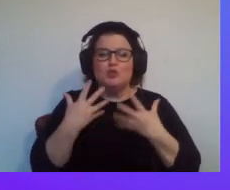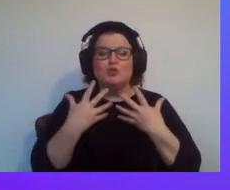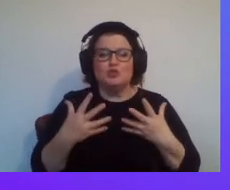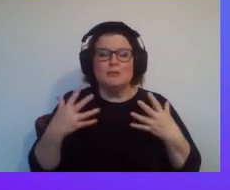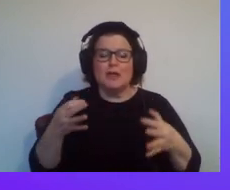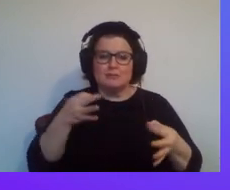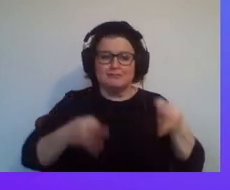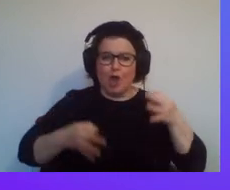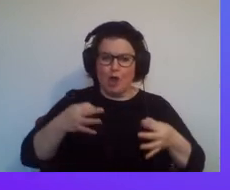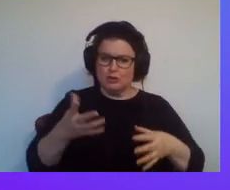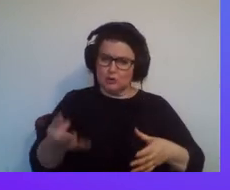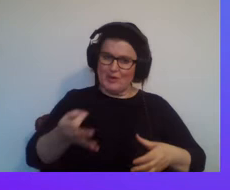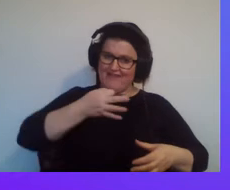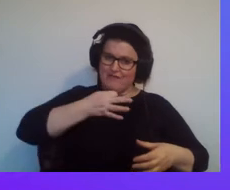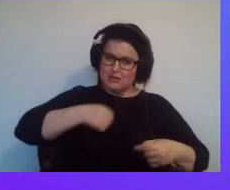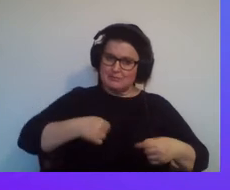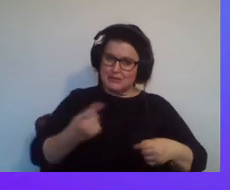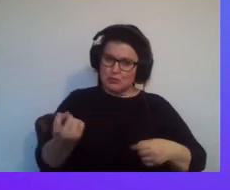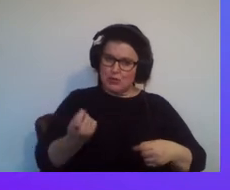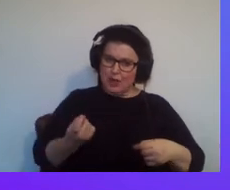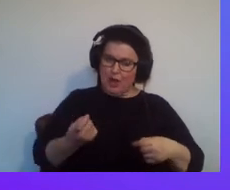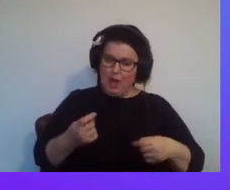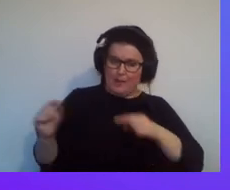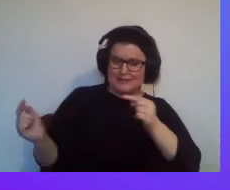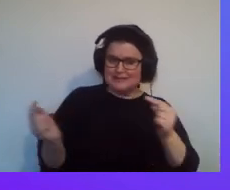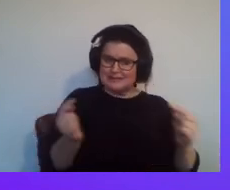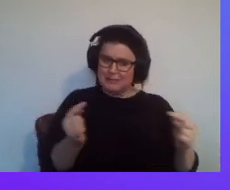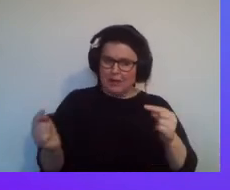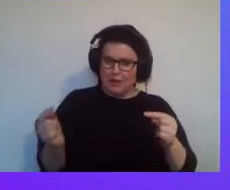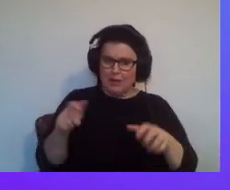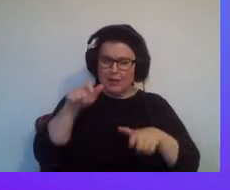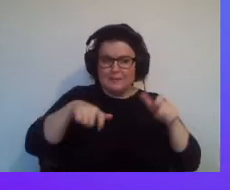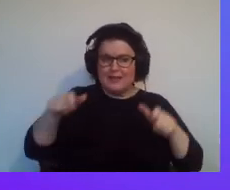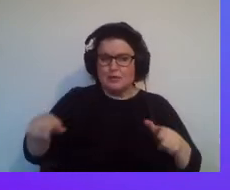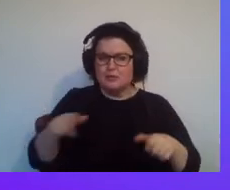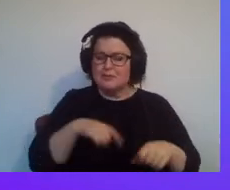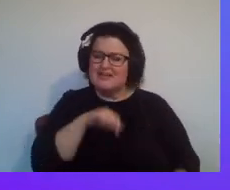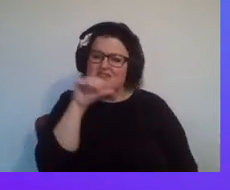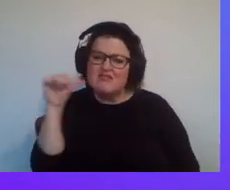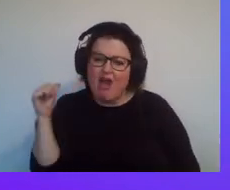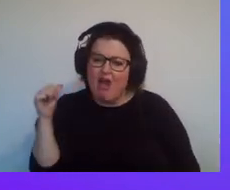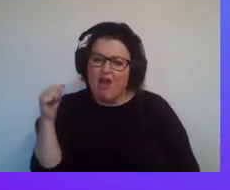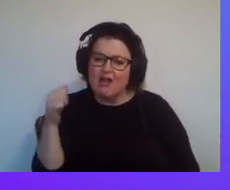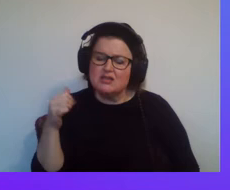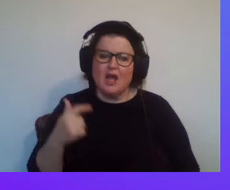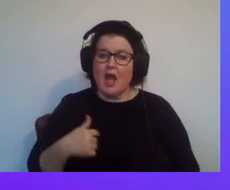Hold on, you invited me on a private debate. Everybody's been really nice. I haven't come on here to tell anybody to take any vaccine. I've come on here because